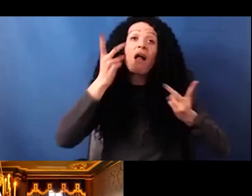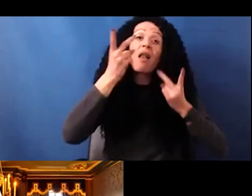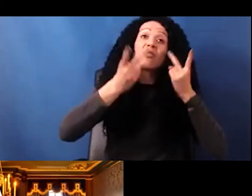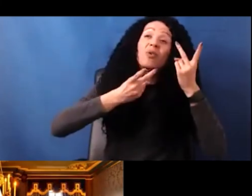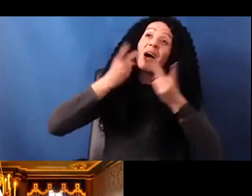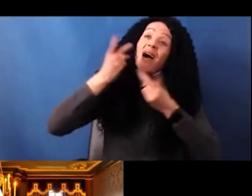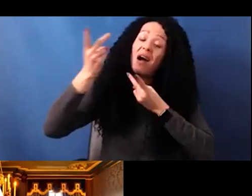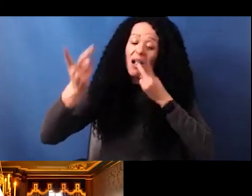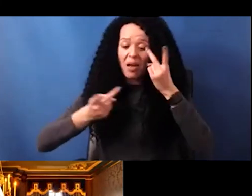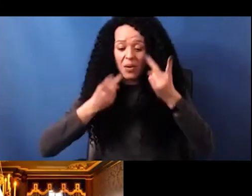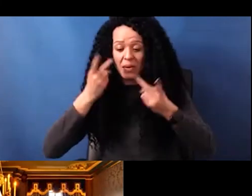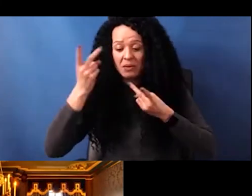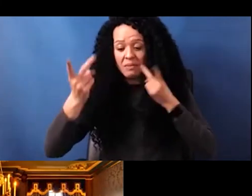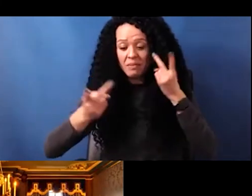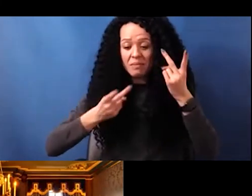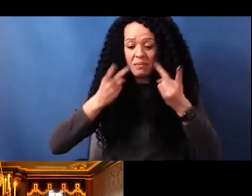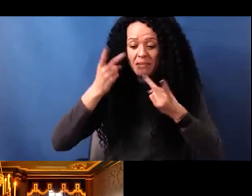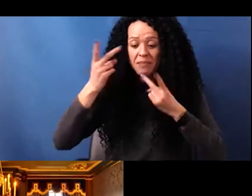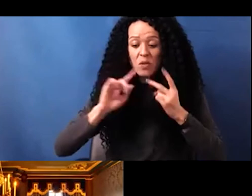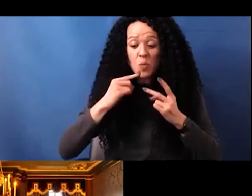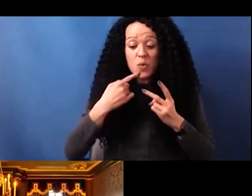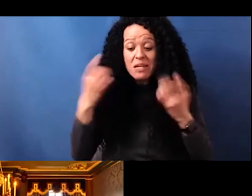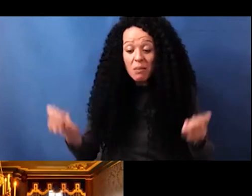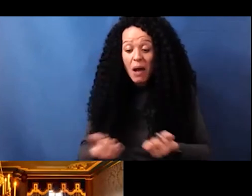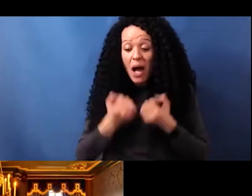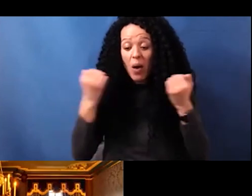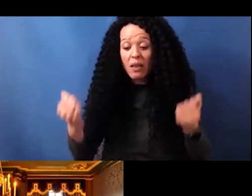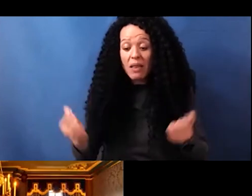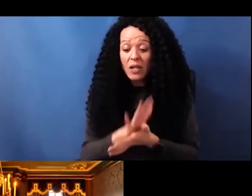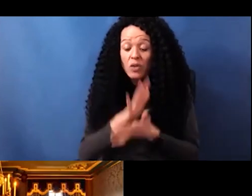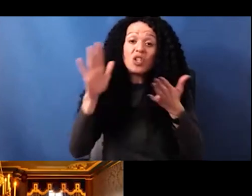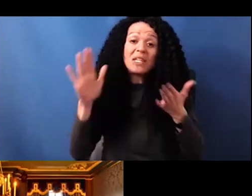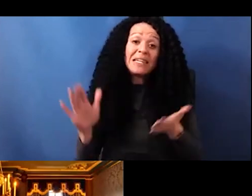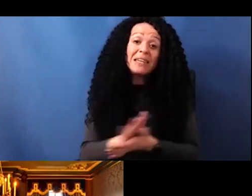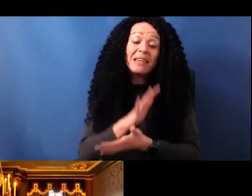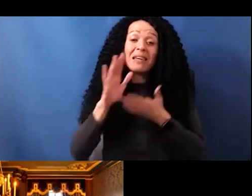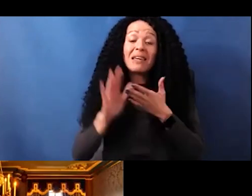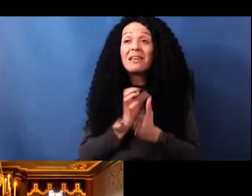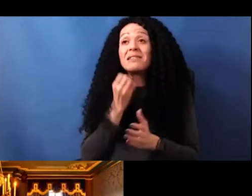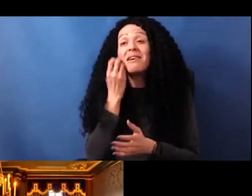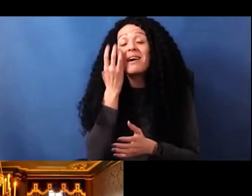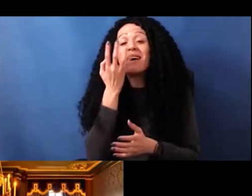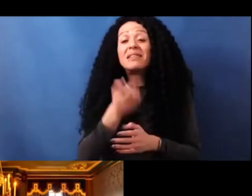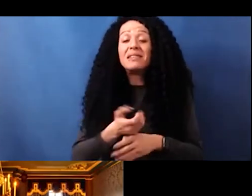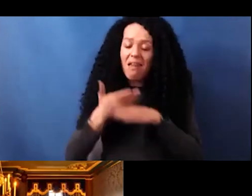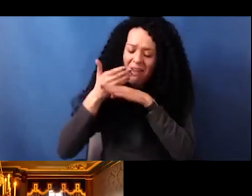social rap, sweet heart that cheers the